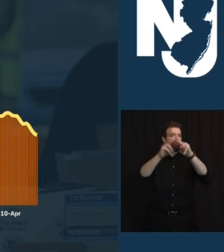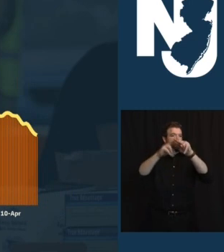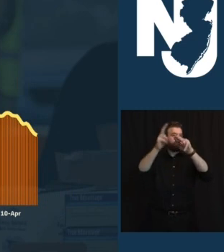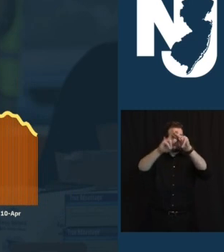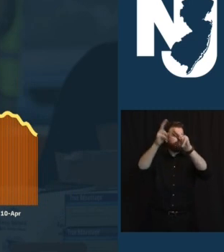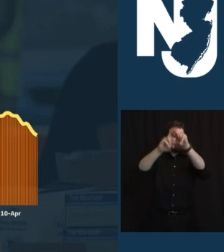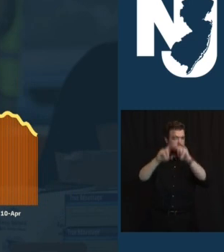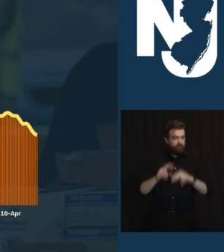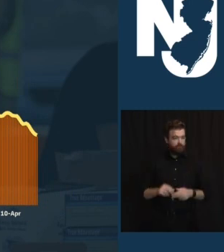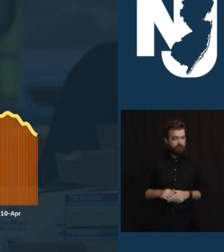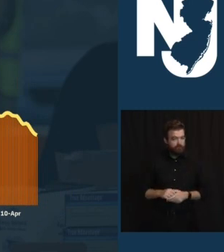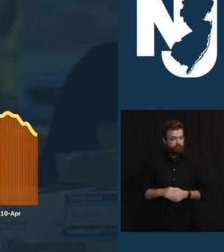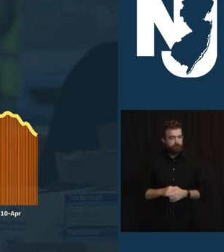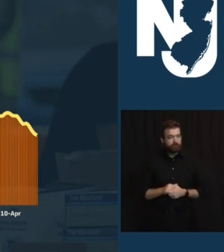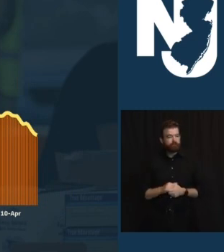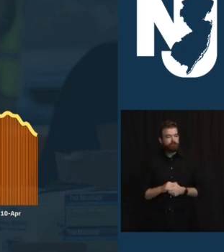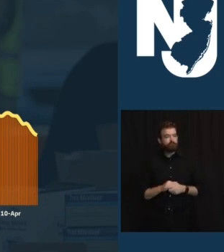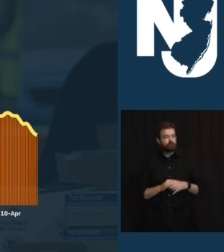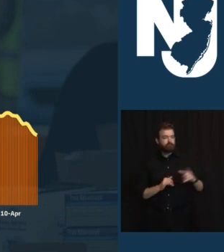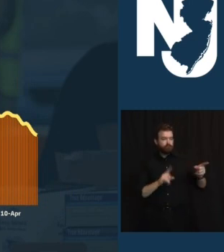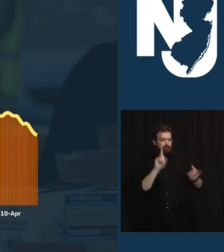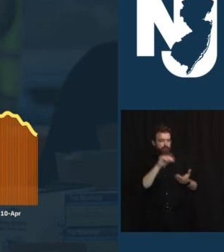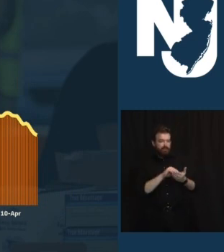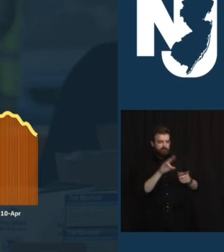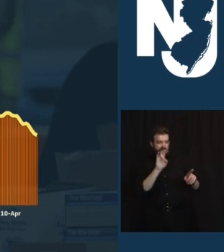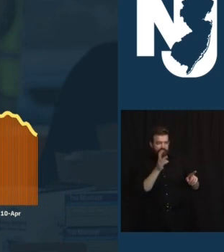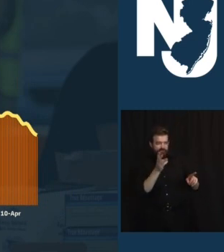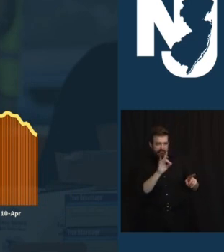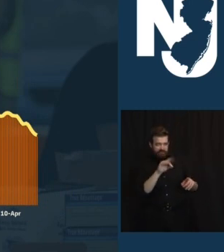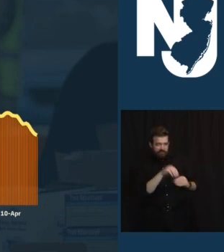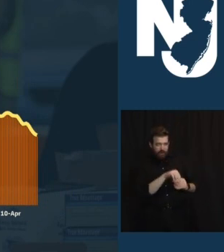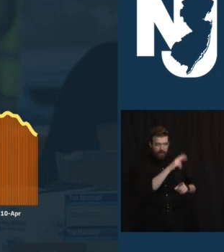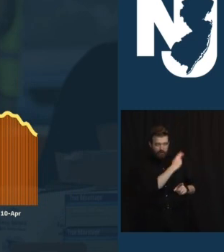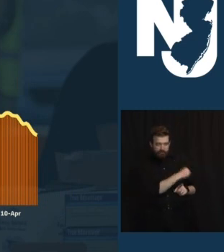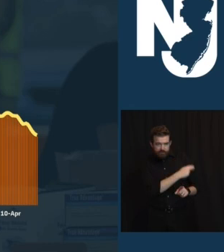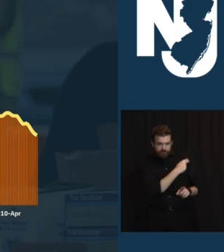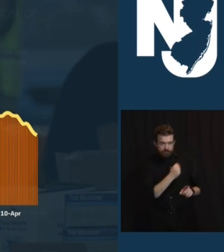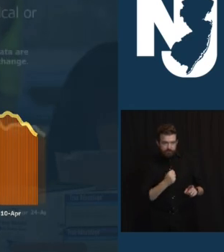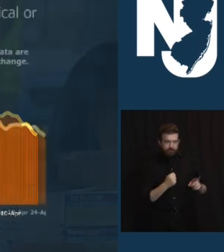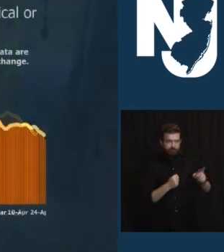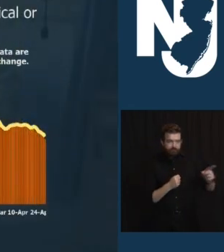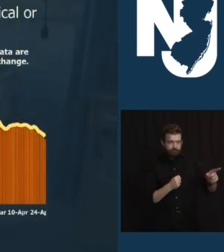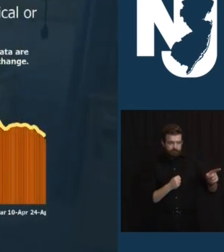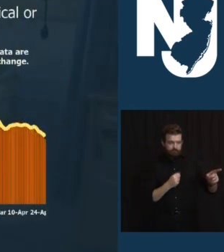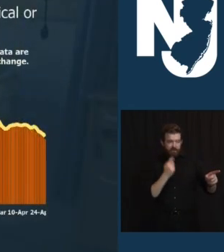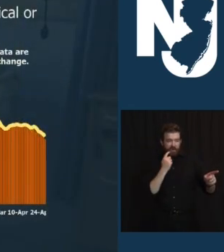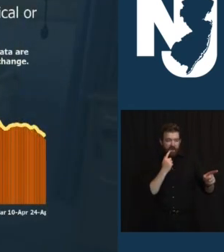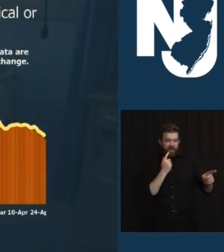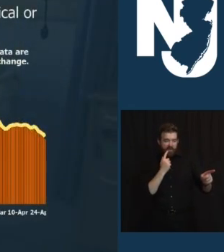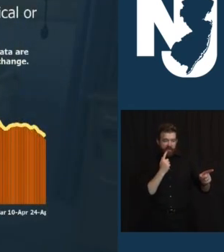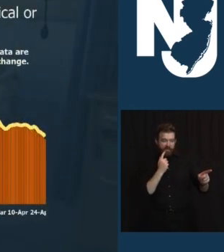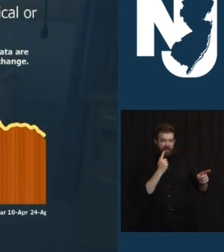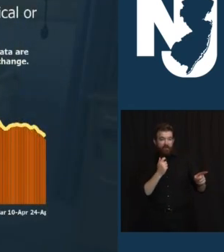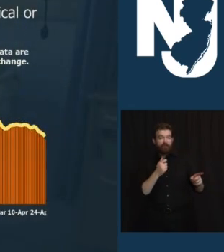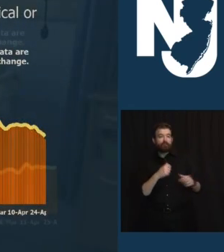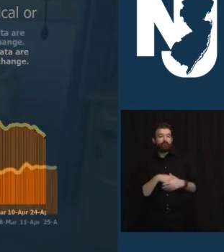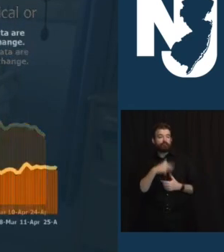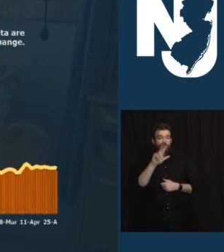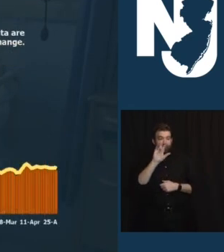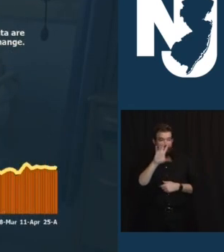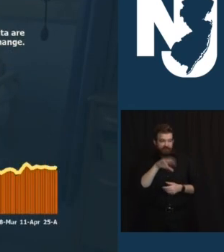census, 1,646 are confirmed. ICUs, 375, ventilators in